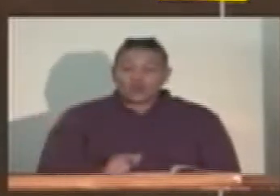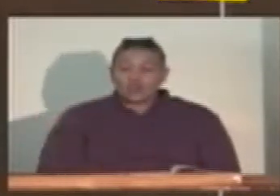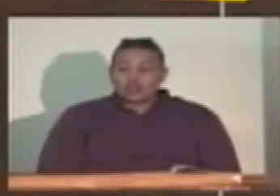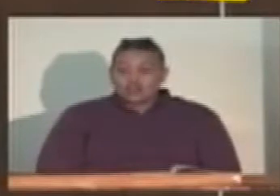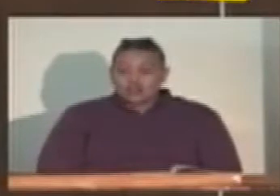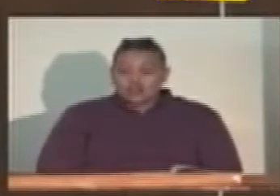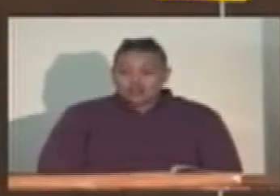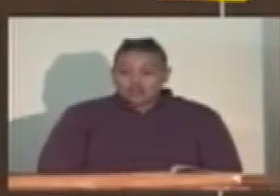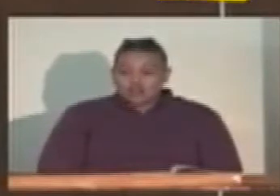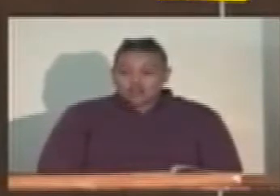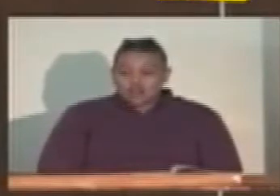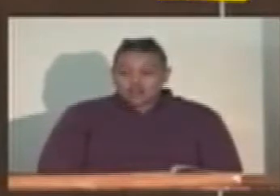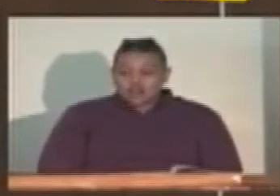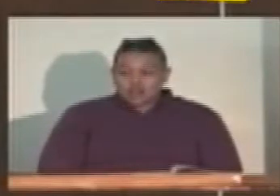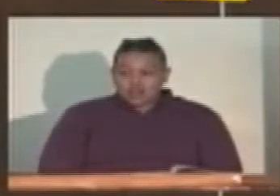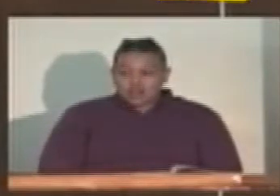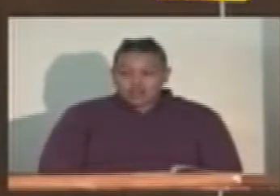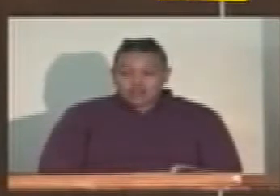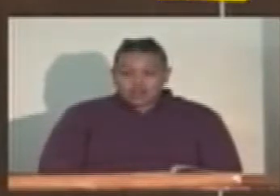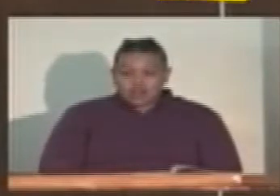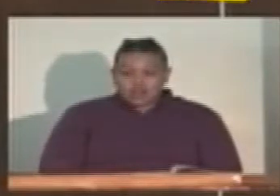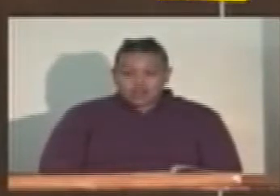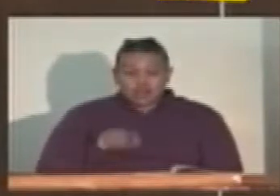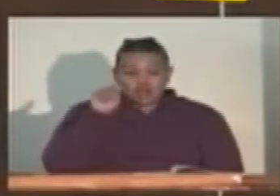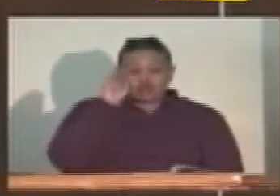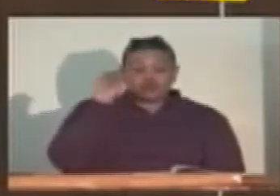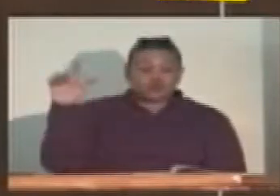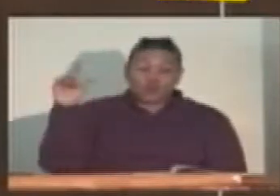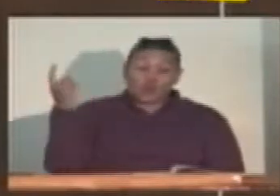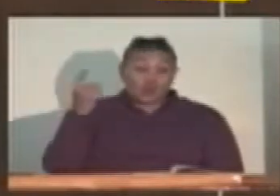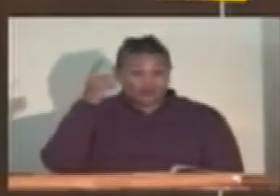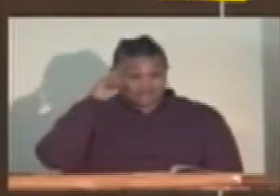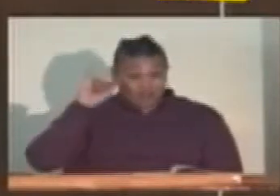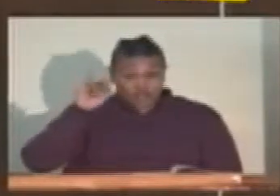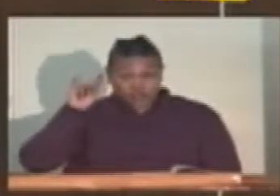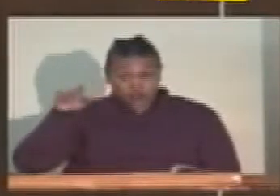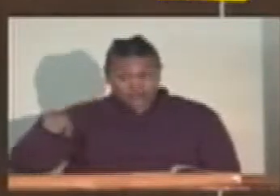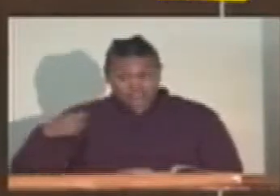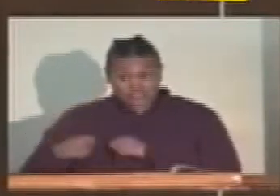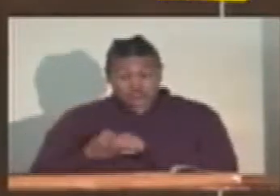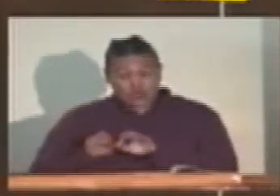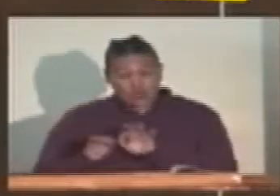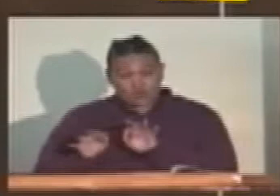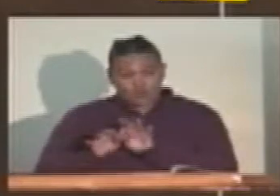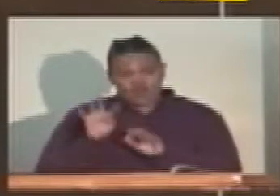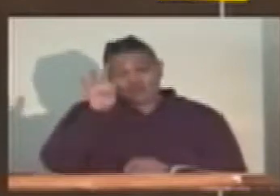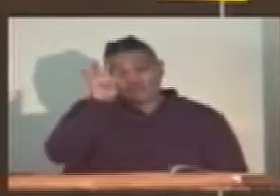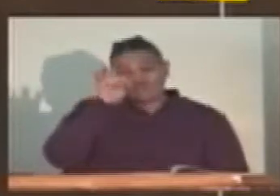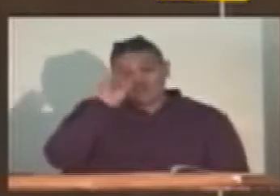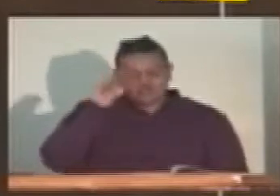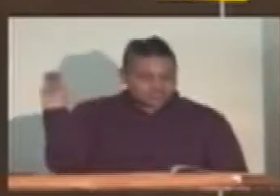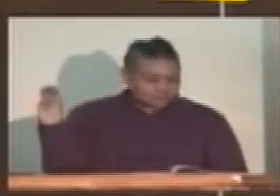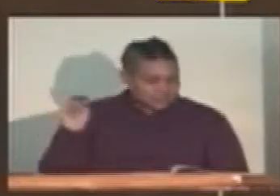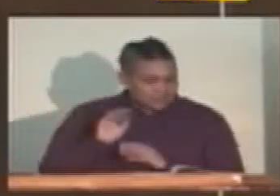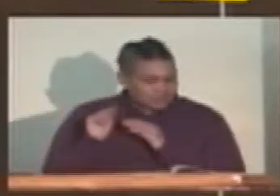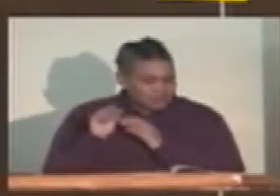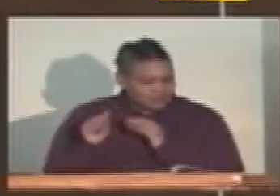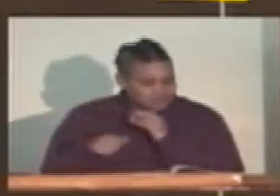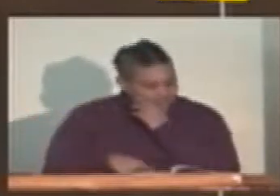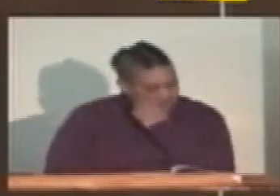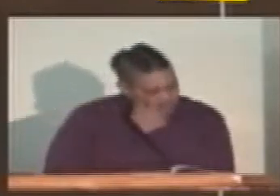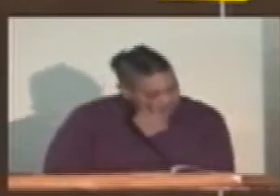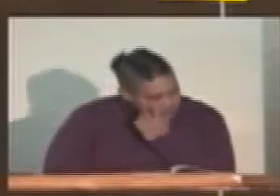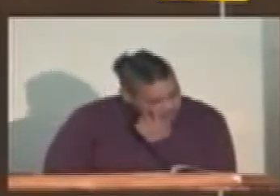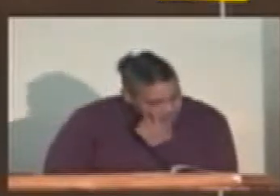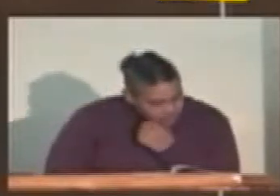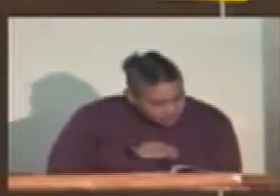Toll alone for the JUTC for this fiscal year is budgeted at over $400 million.